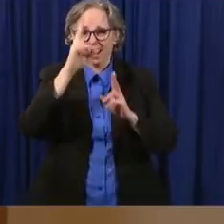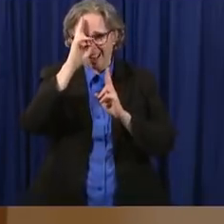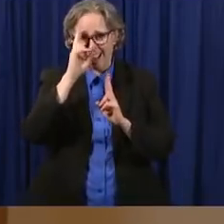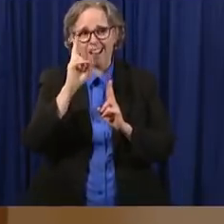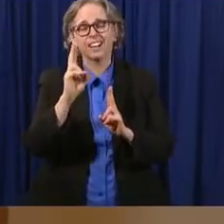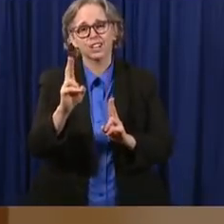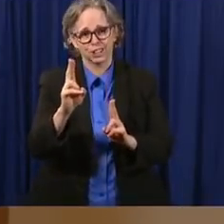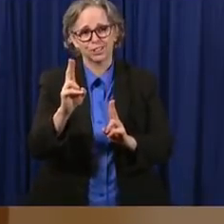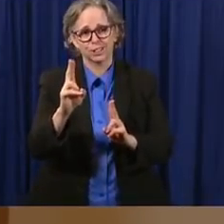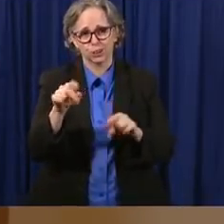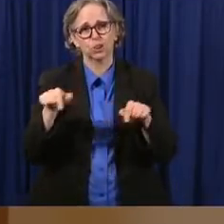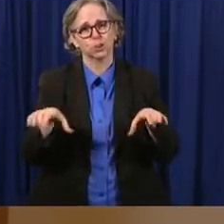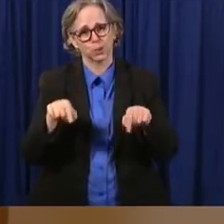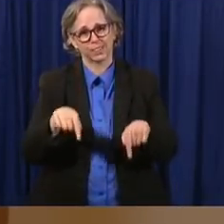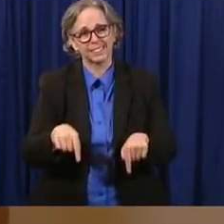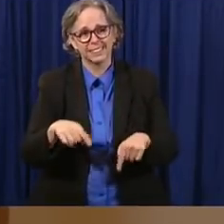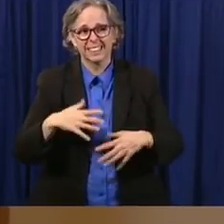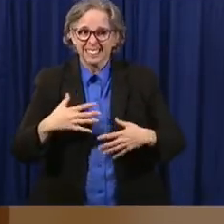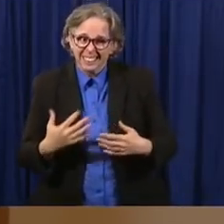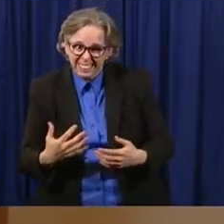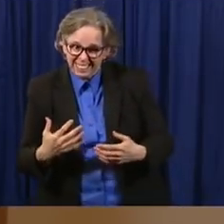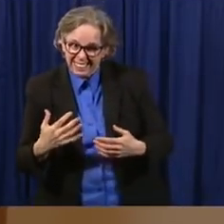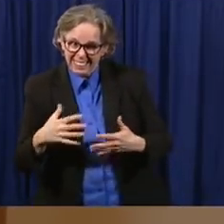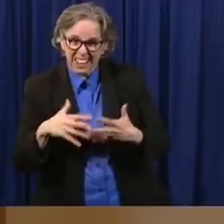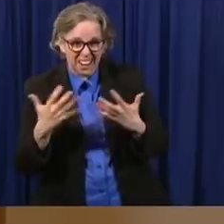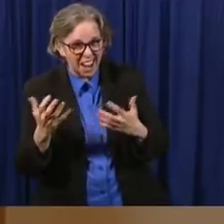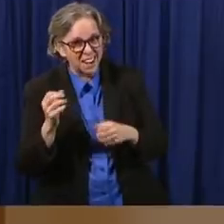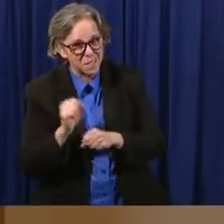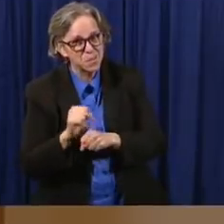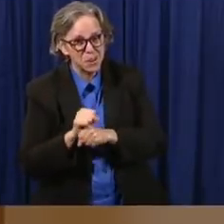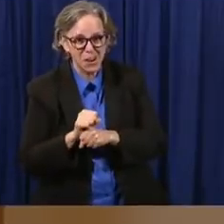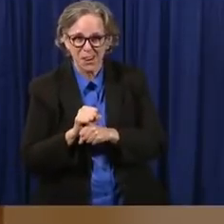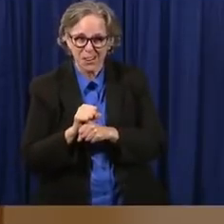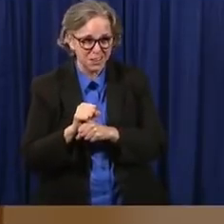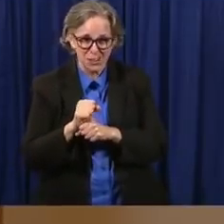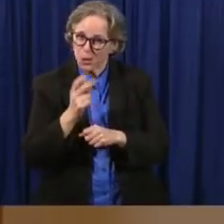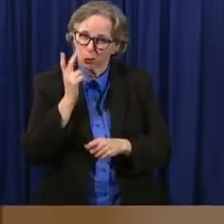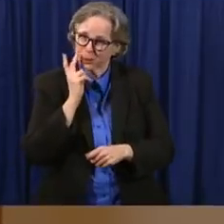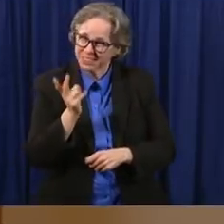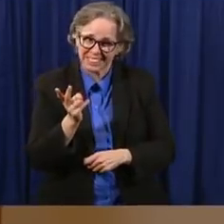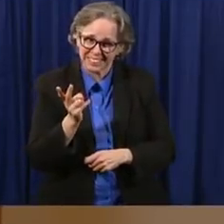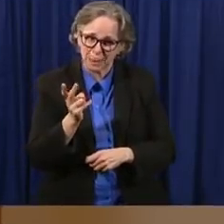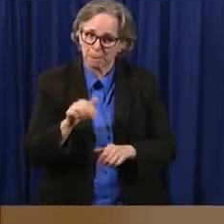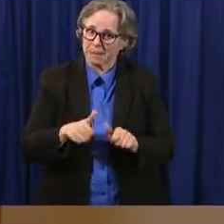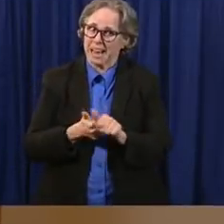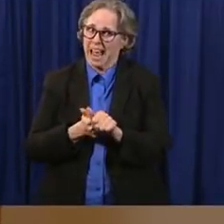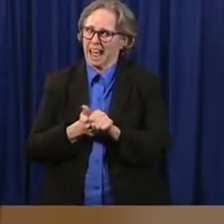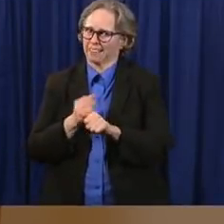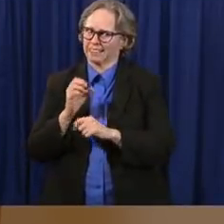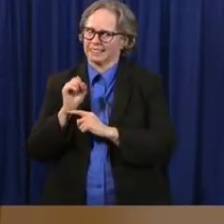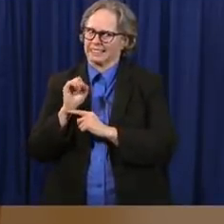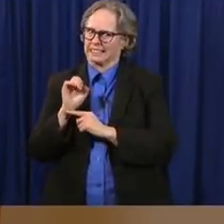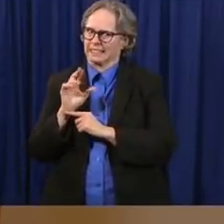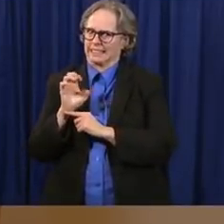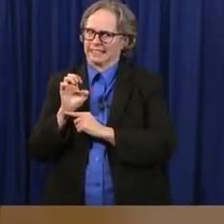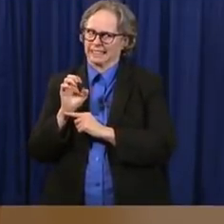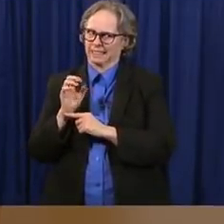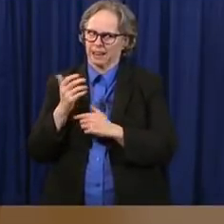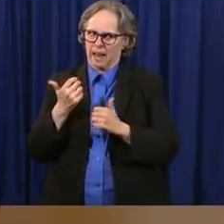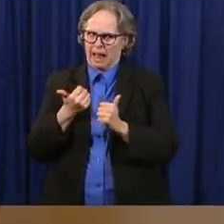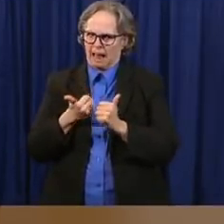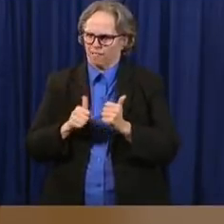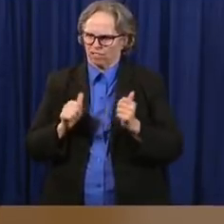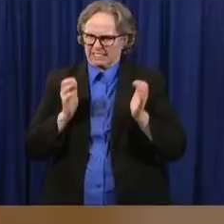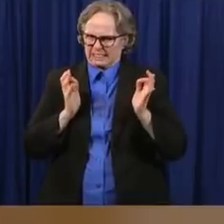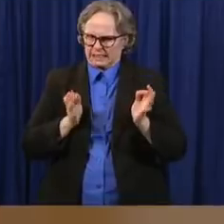It is a long haul. We work, you don't see behind the scenes. Every decision is so hard got, and they're working